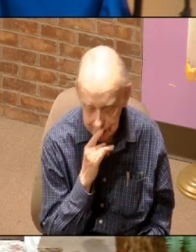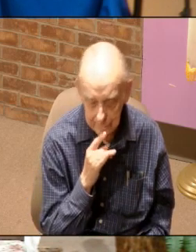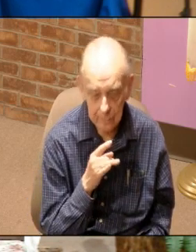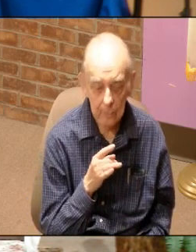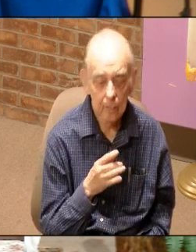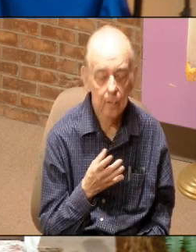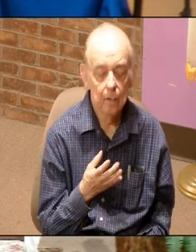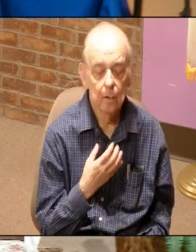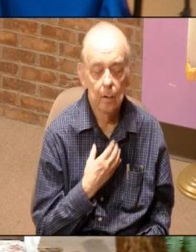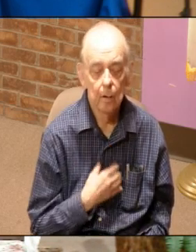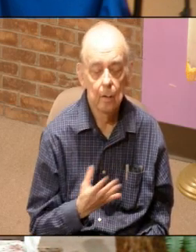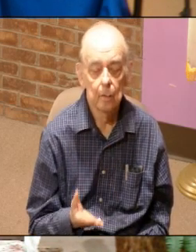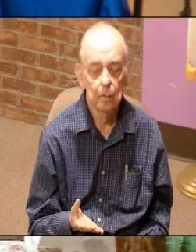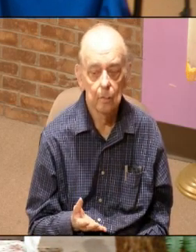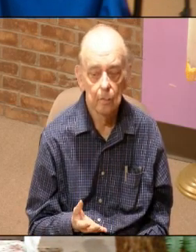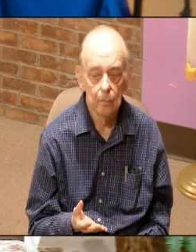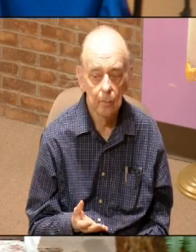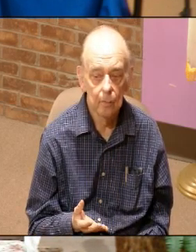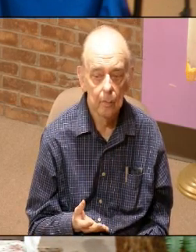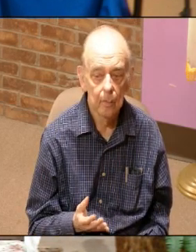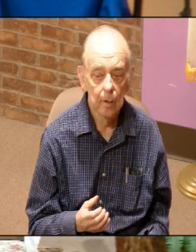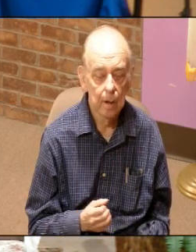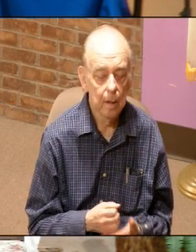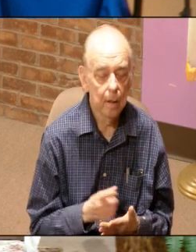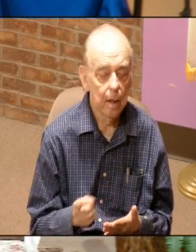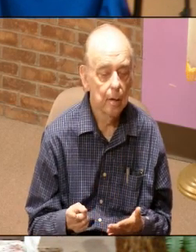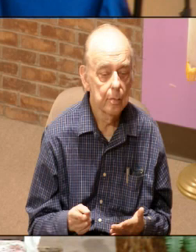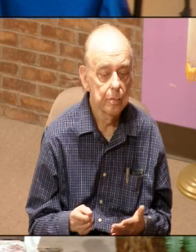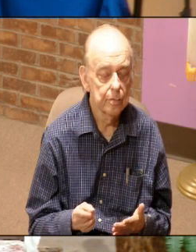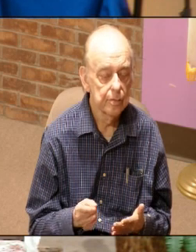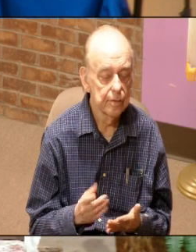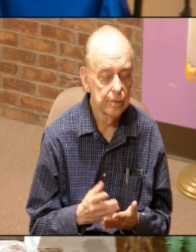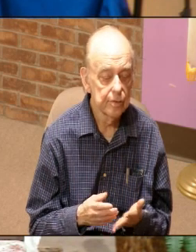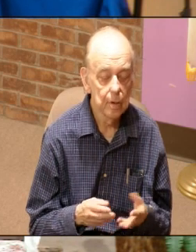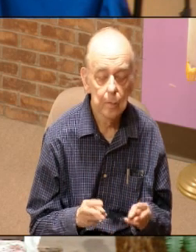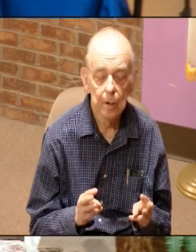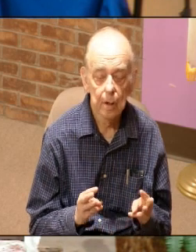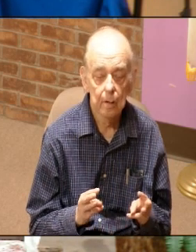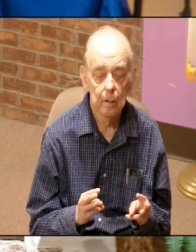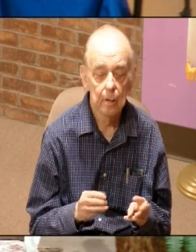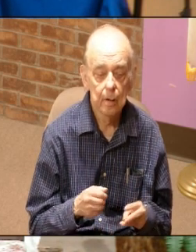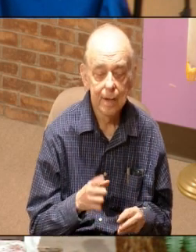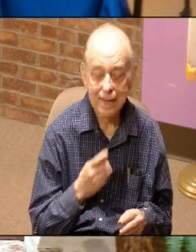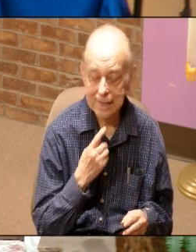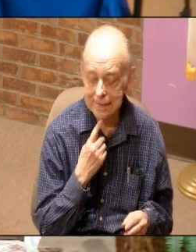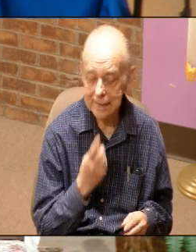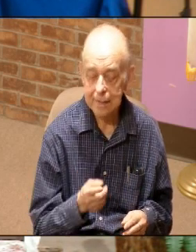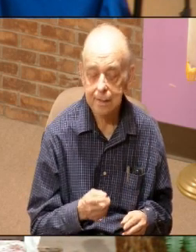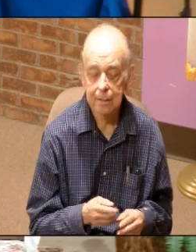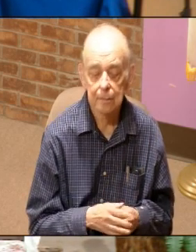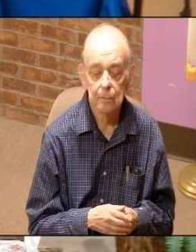I just wish I could just help them in some way. God says,